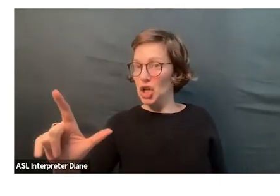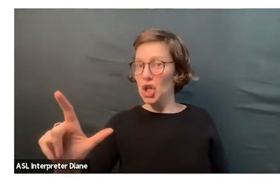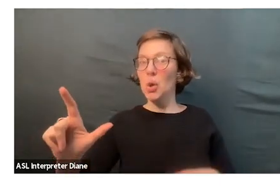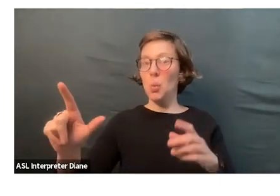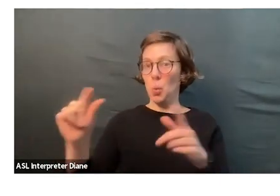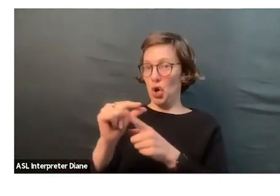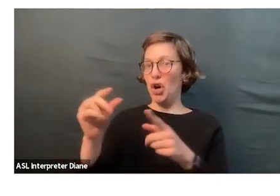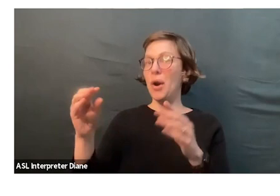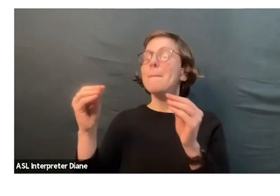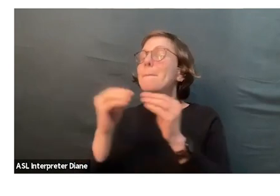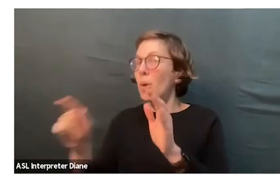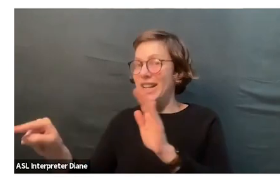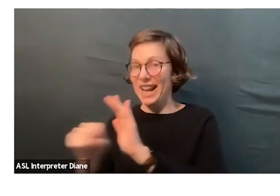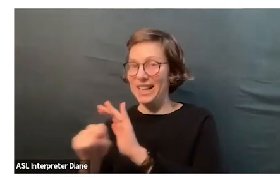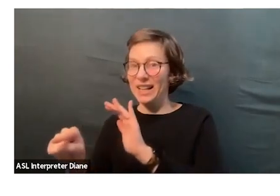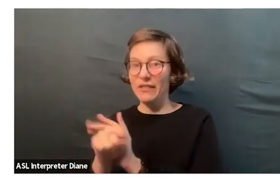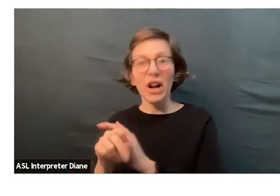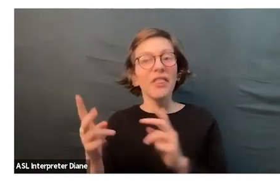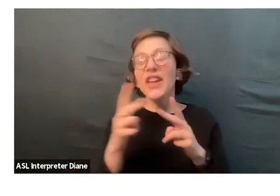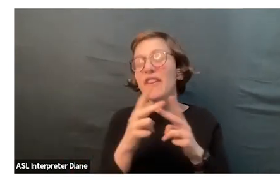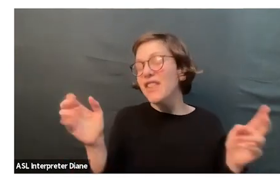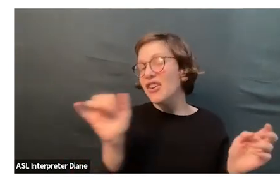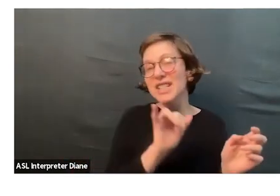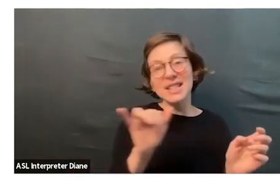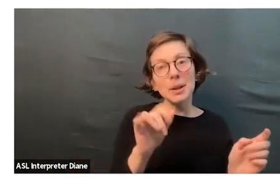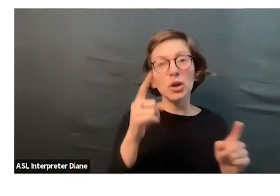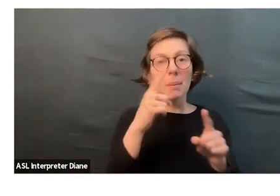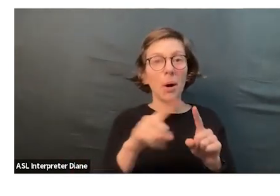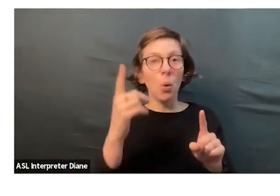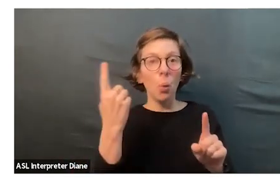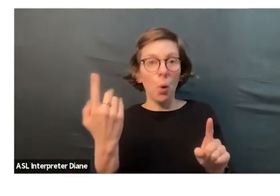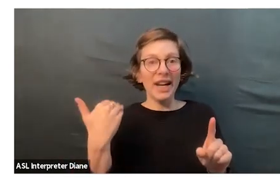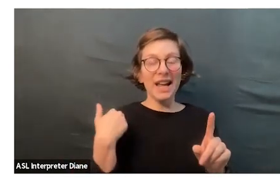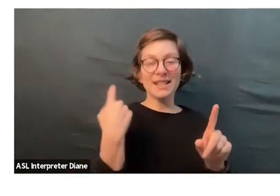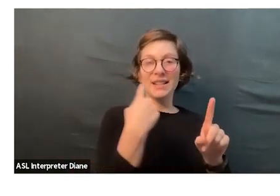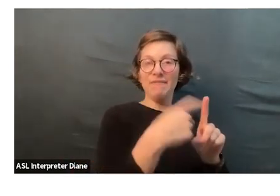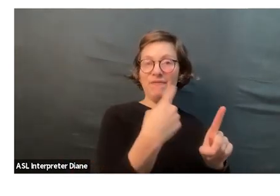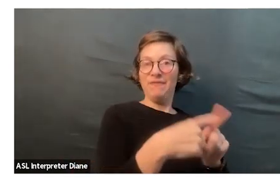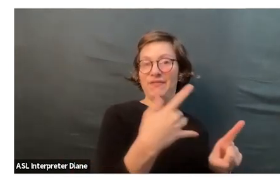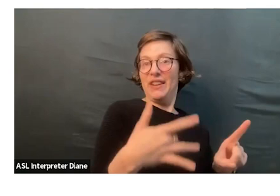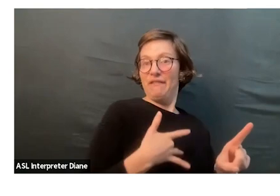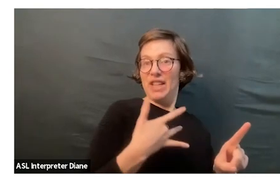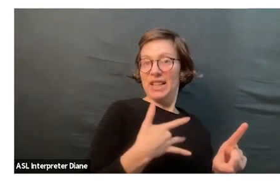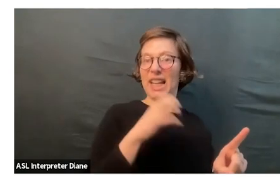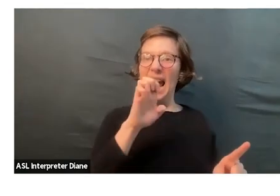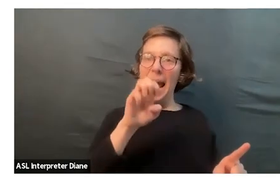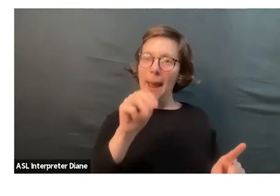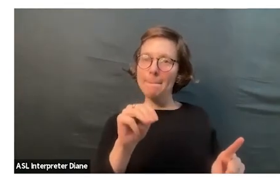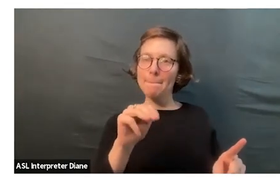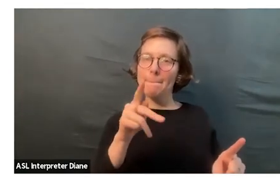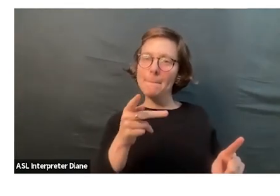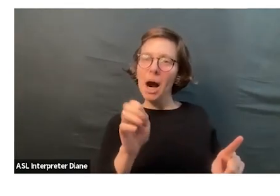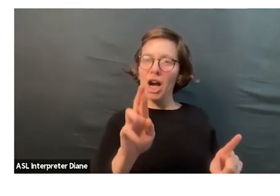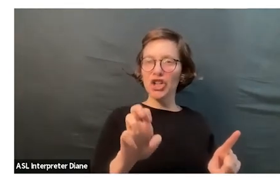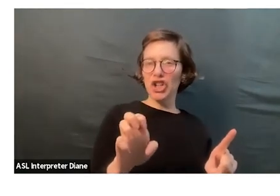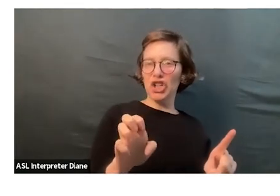then in terms of, I know in the US we prefer to say US imperialism, for example, but I don't think that works necessarily